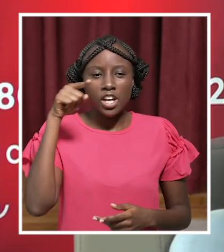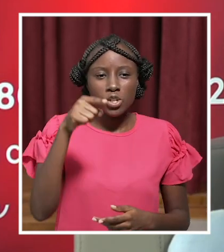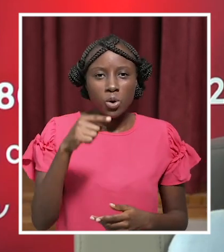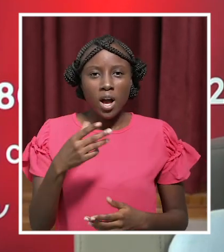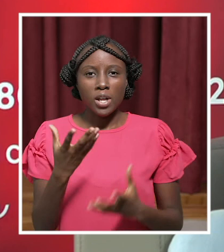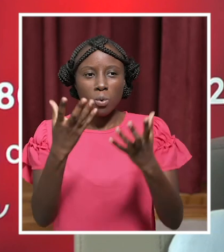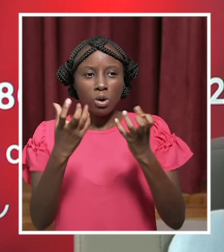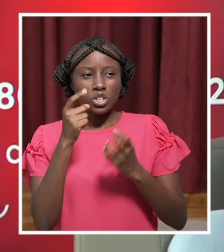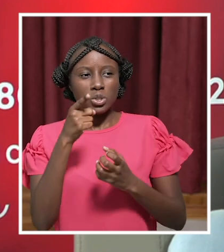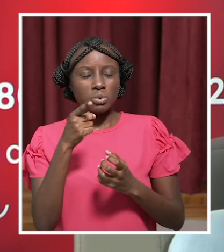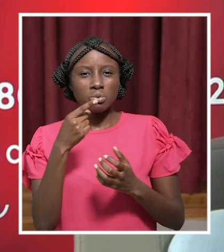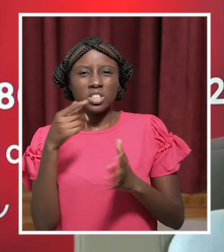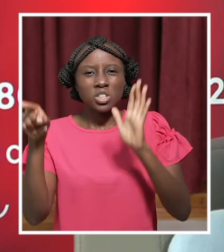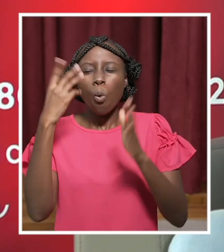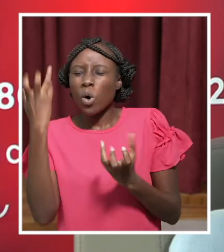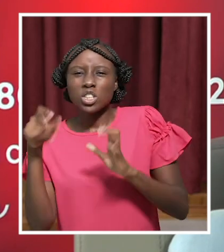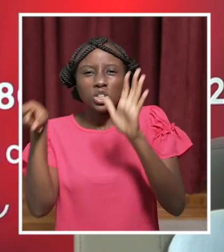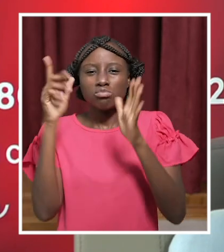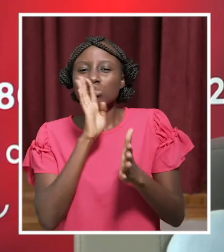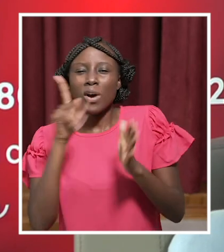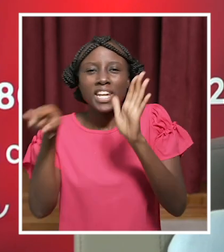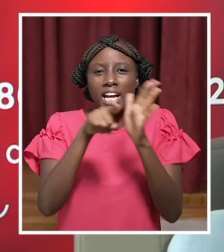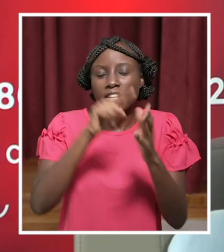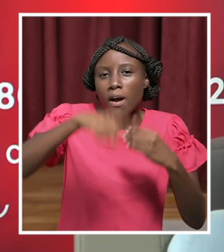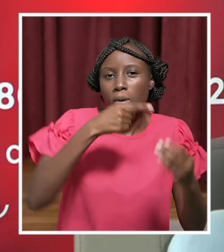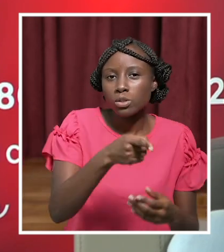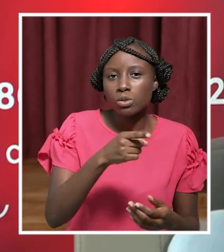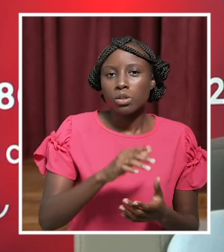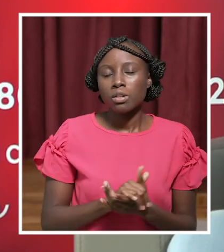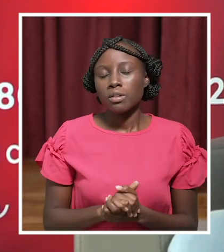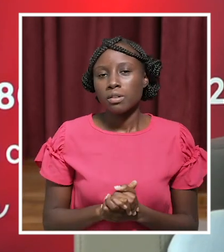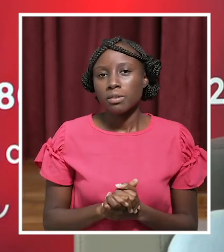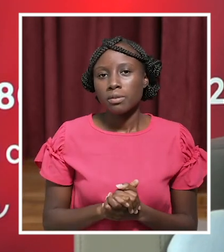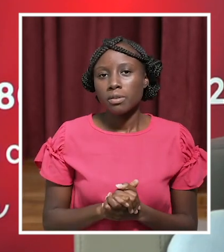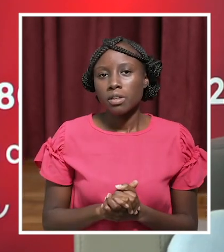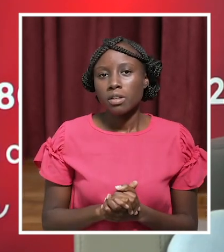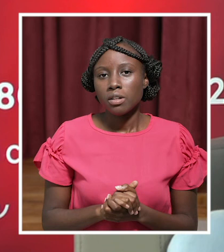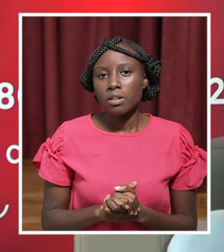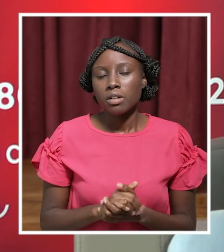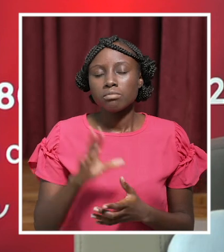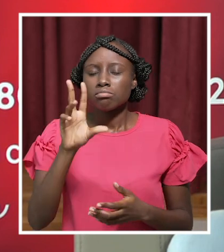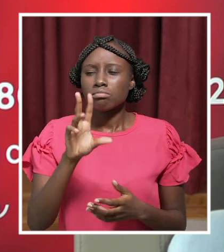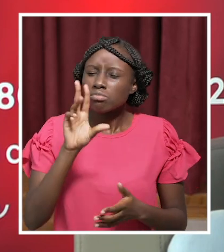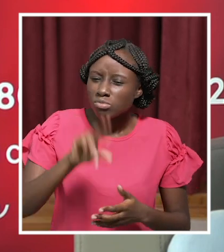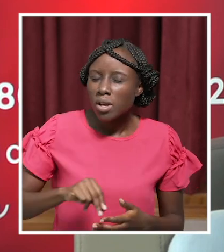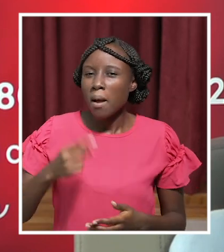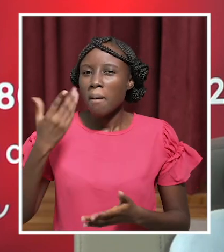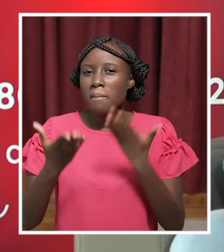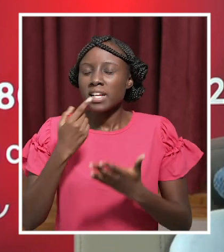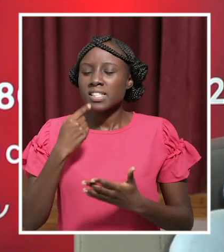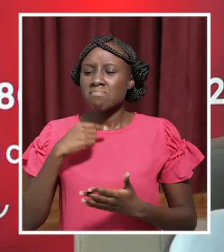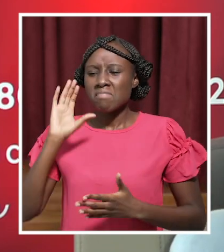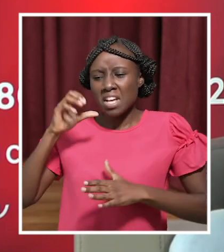that's a bad thing. At the end of the day, okay, you're learning differently, okay, hold your corner, but you know what, maybe I can help you a little more. Right. So coping is more along